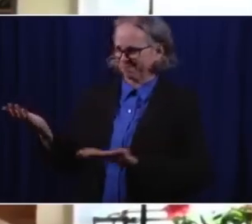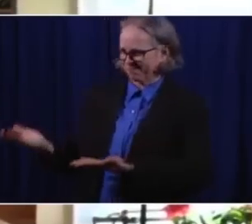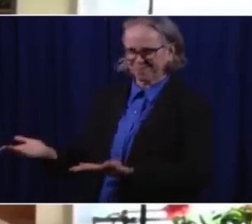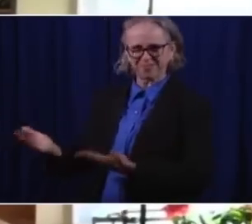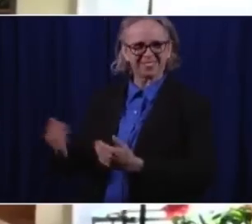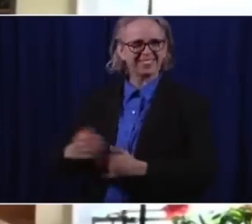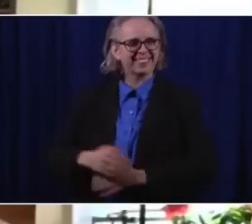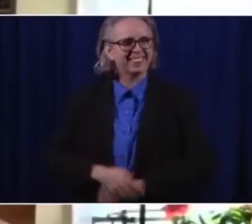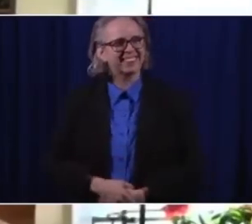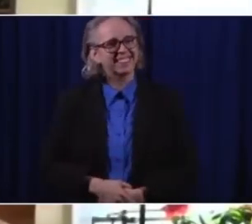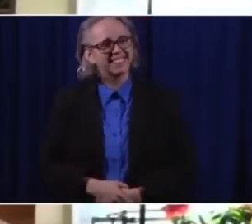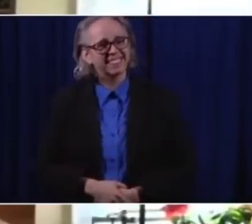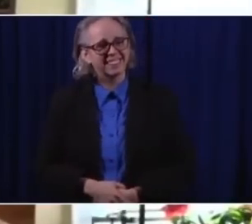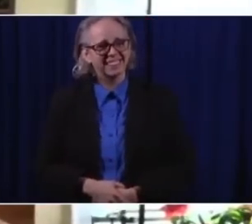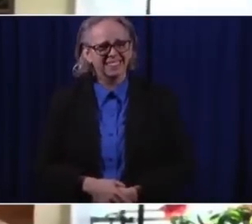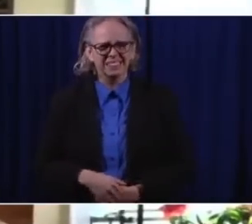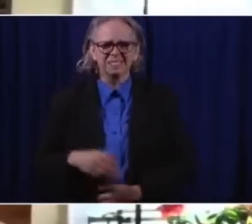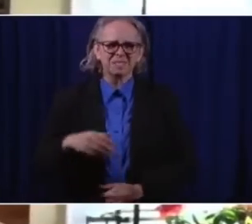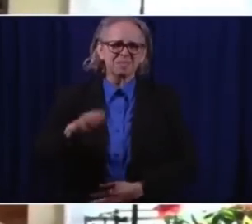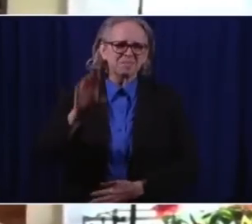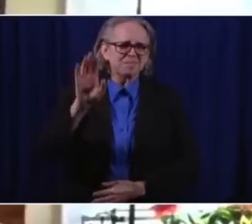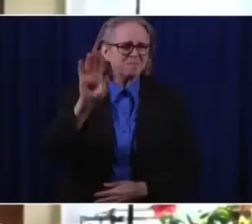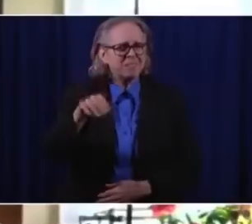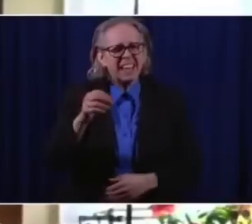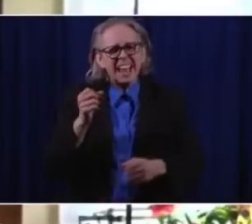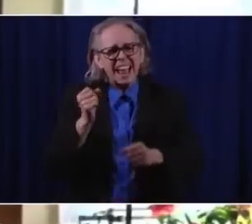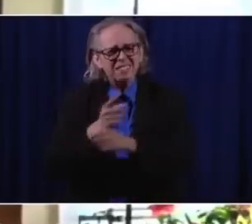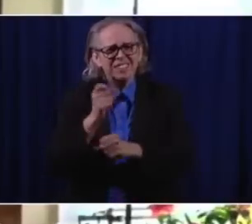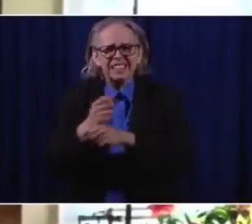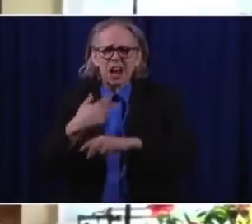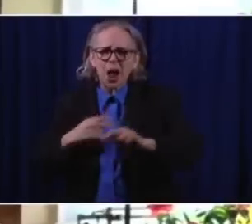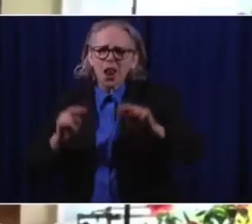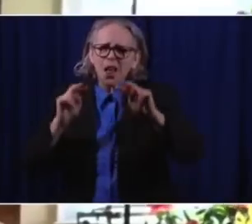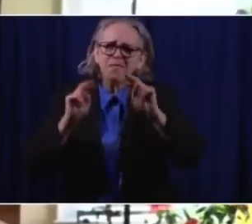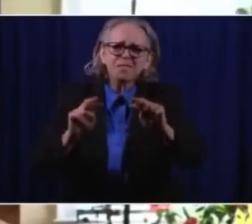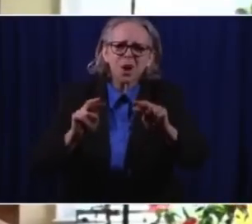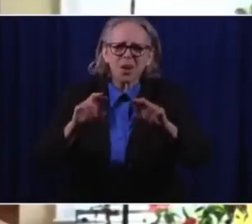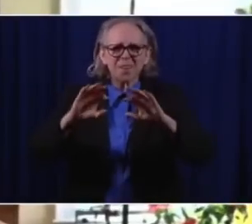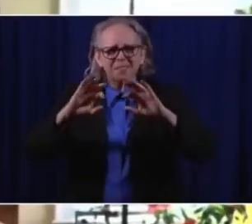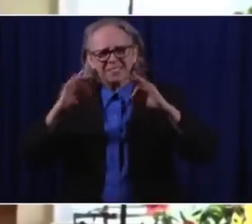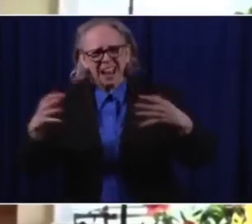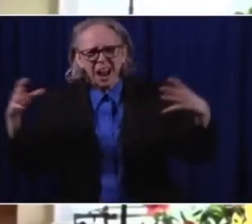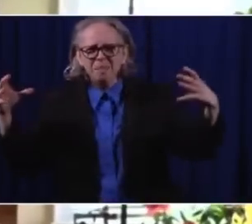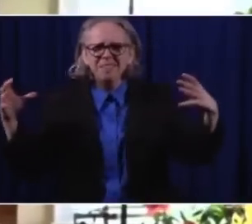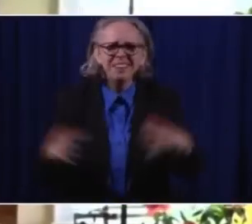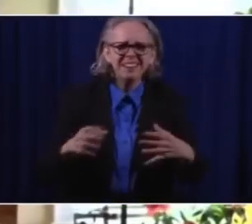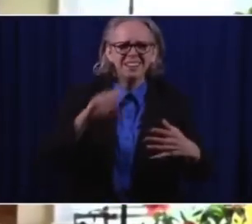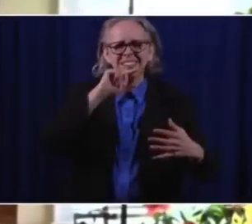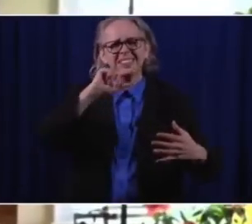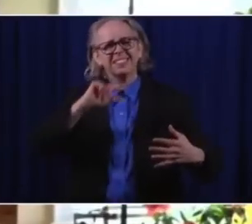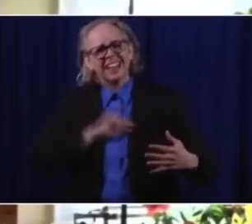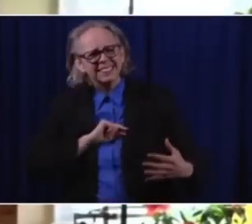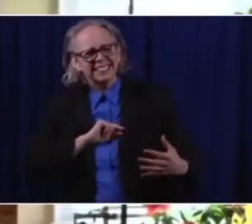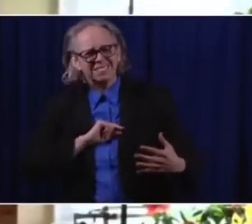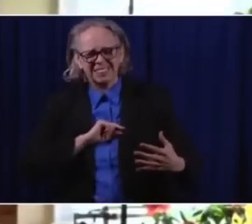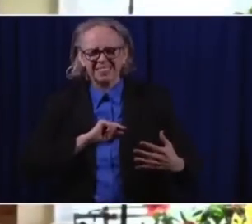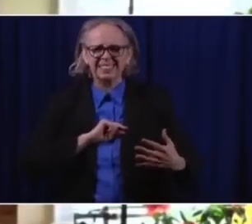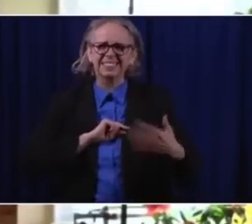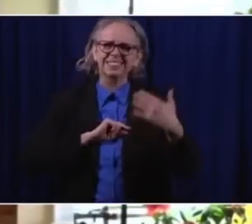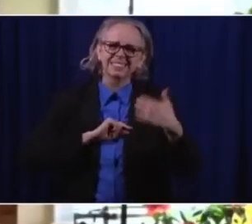Well, I always look forward to Thanksgiving. It really is a fun time. And, every year right here in this